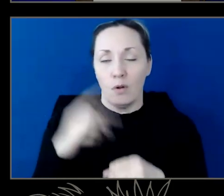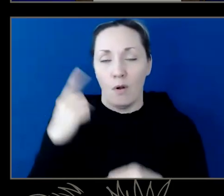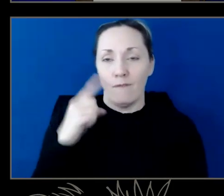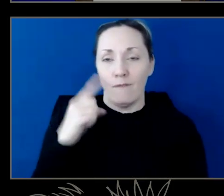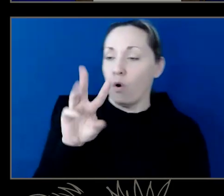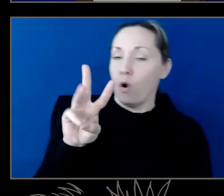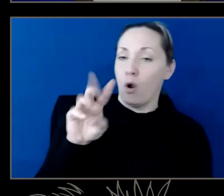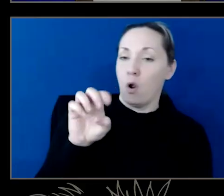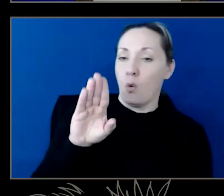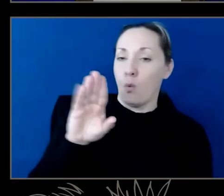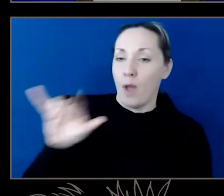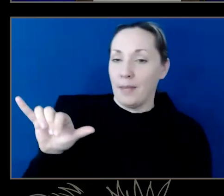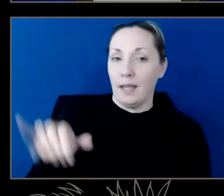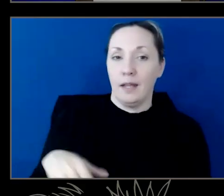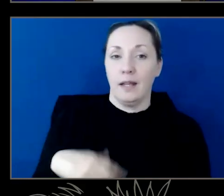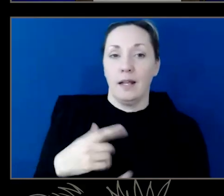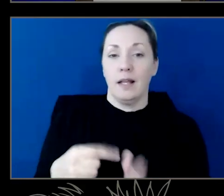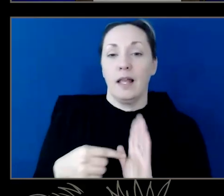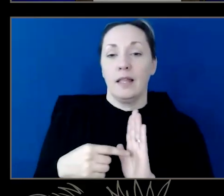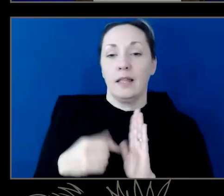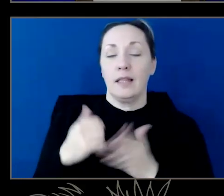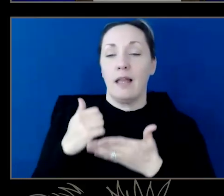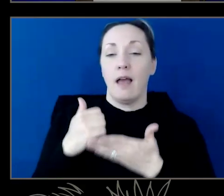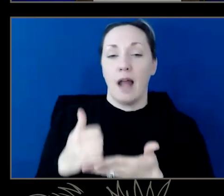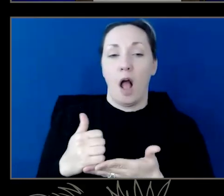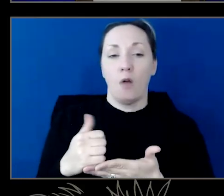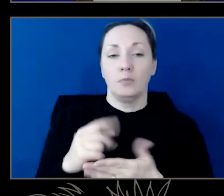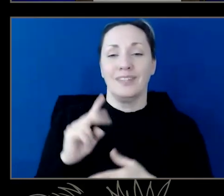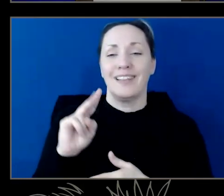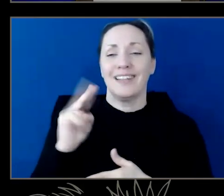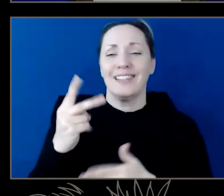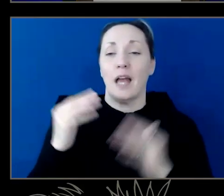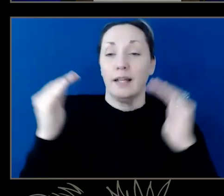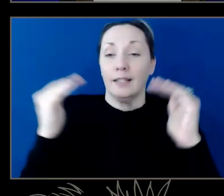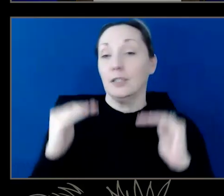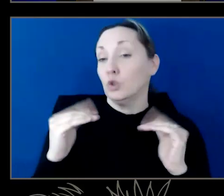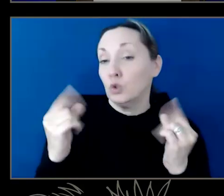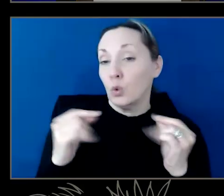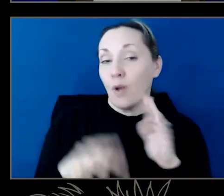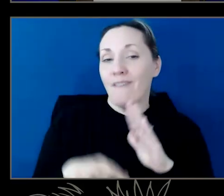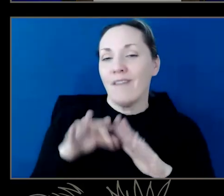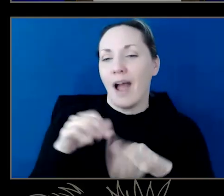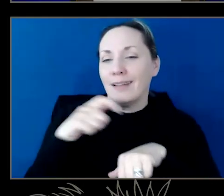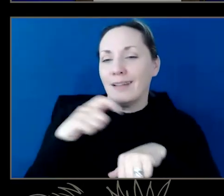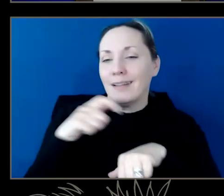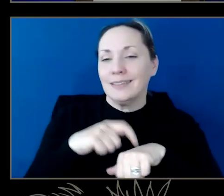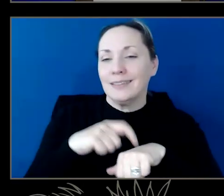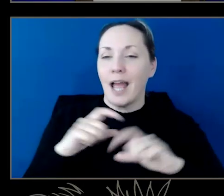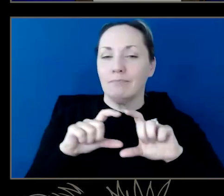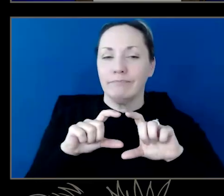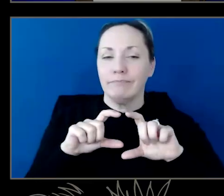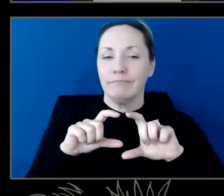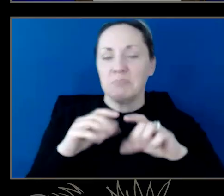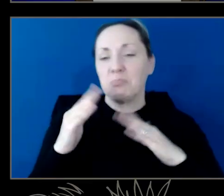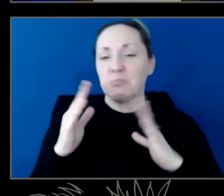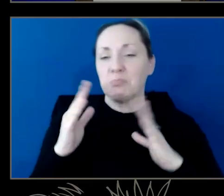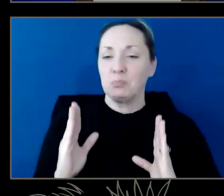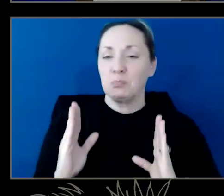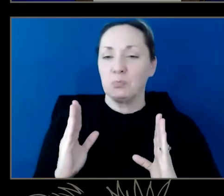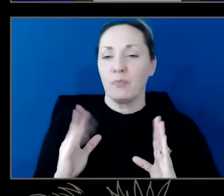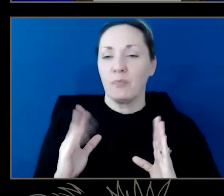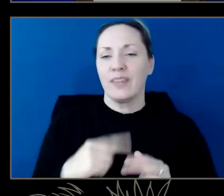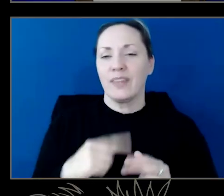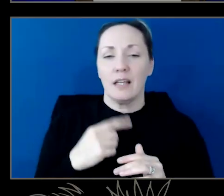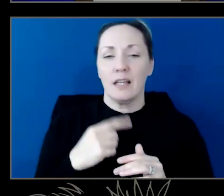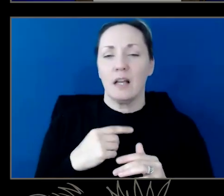That really helps, seriously. The second step is to define a time window. And let's imagine